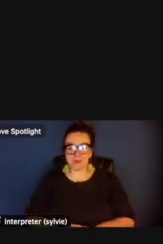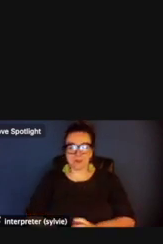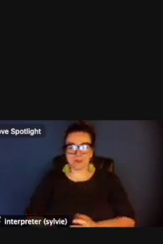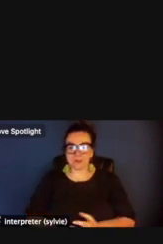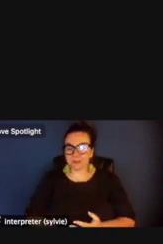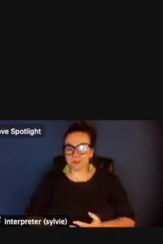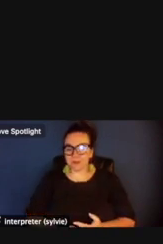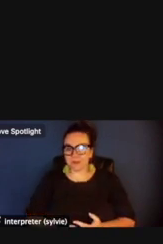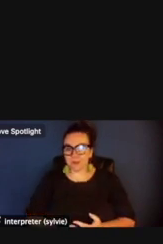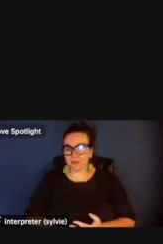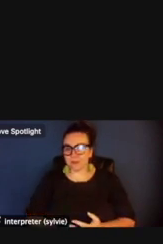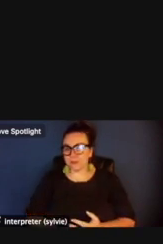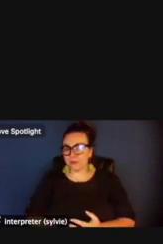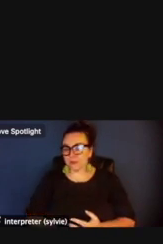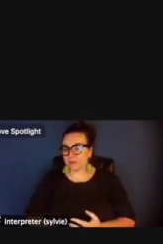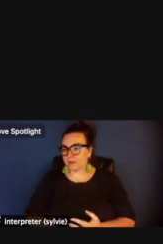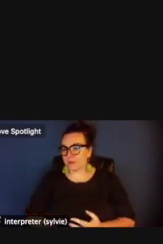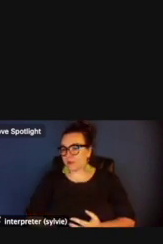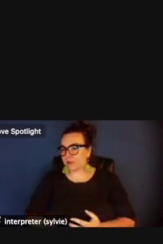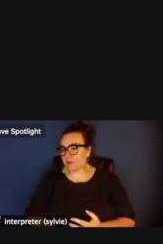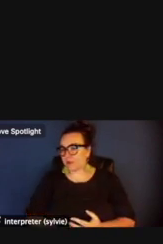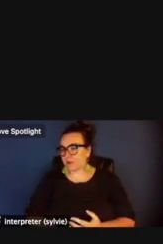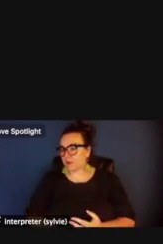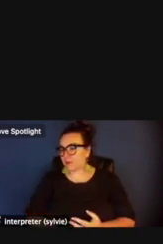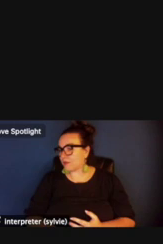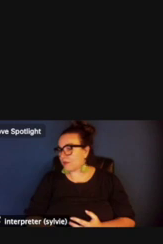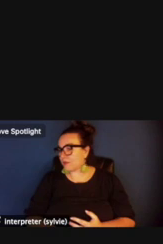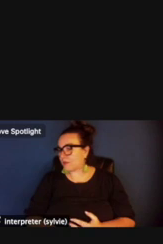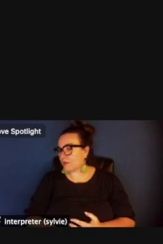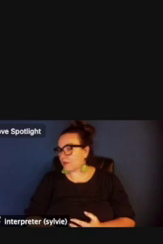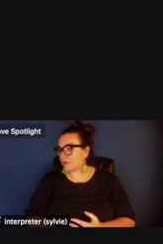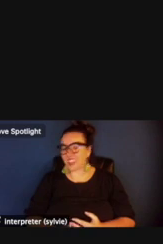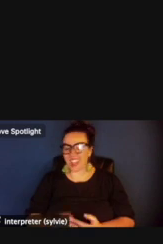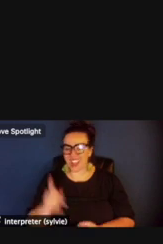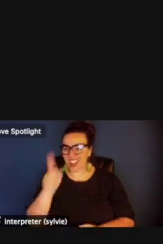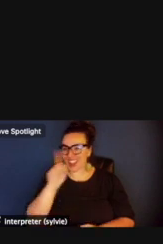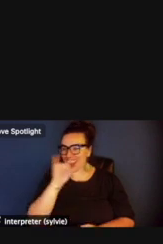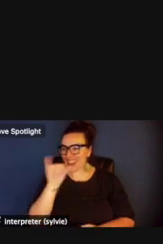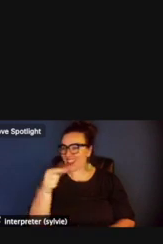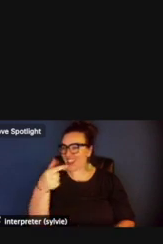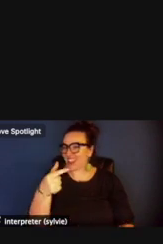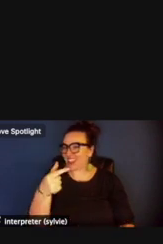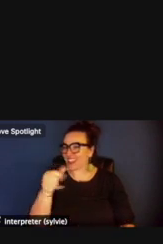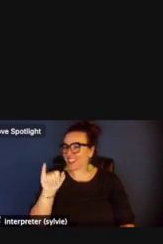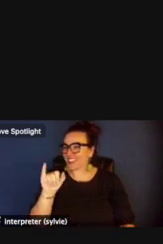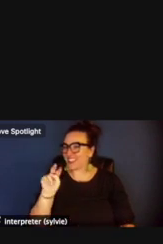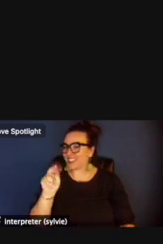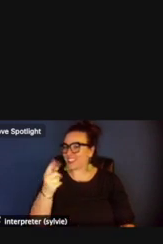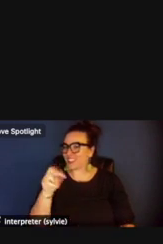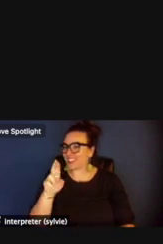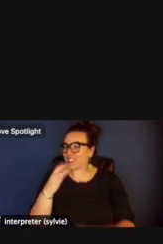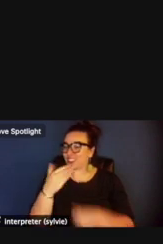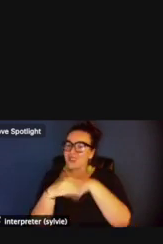I would say they almost look like gingerbread houses, but